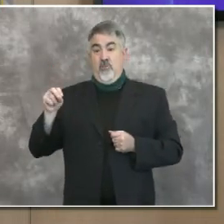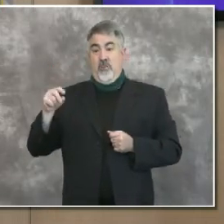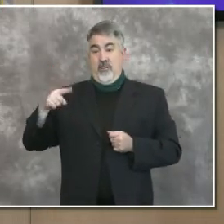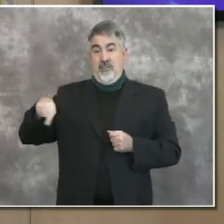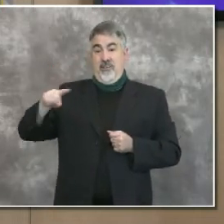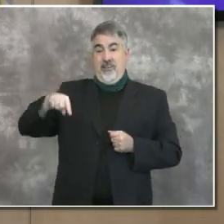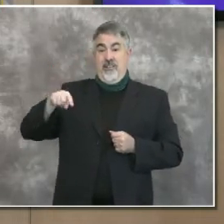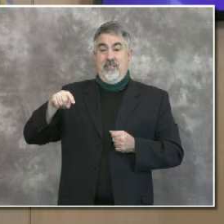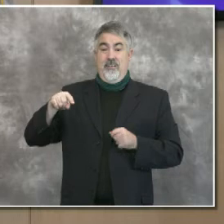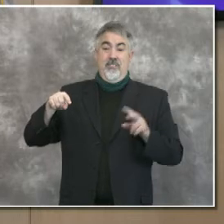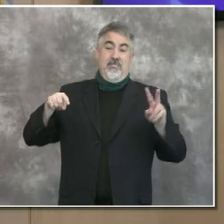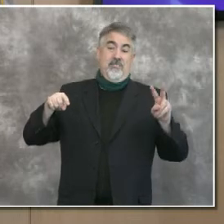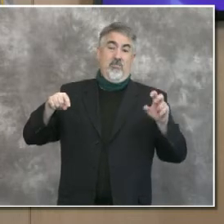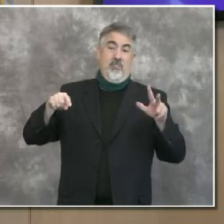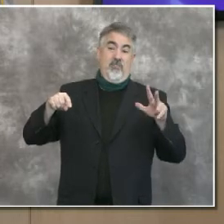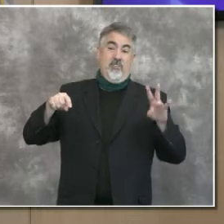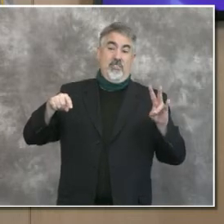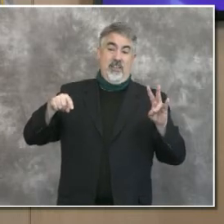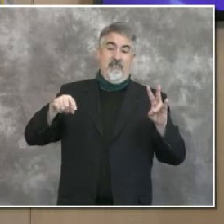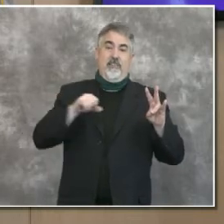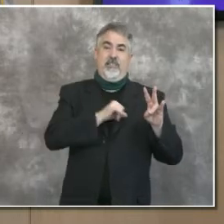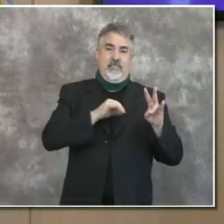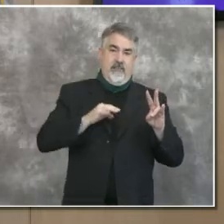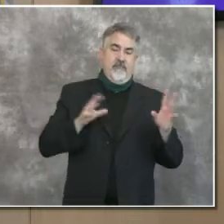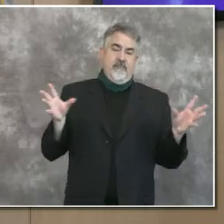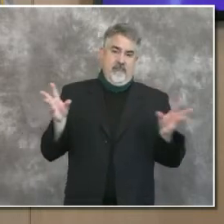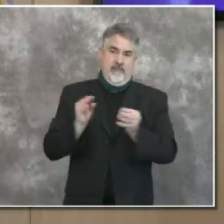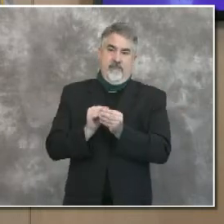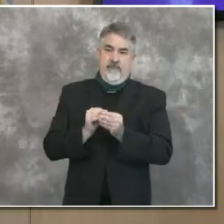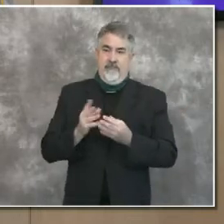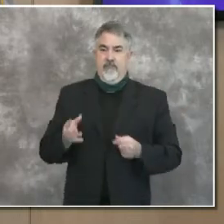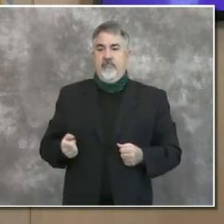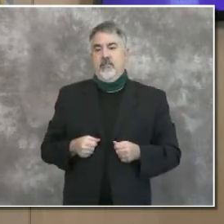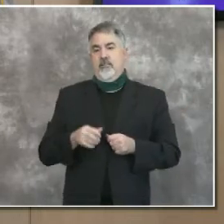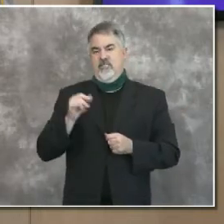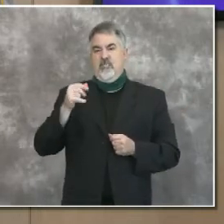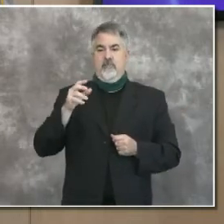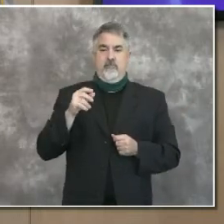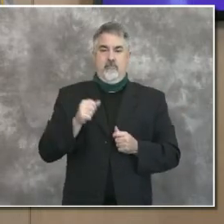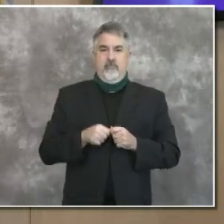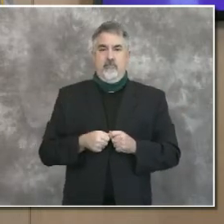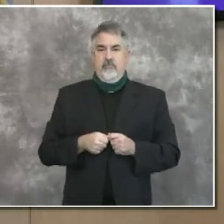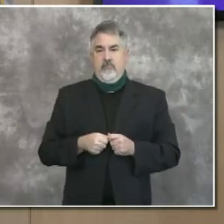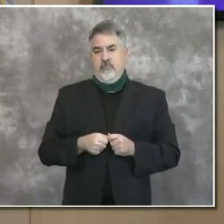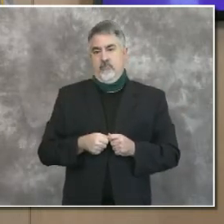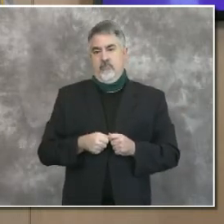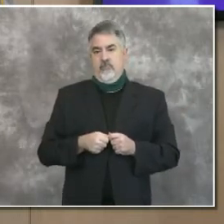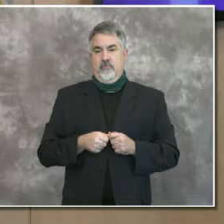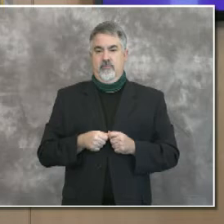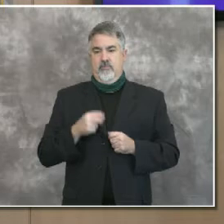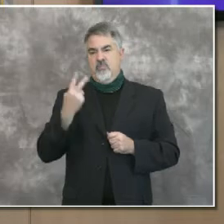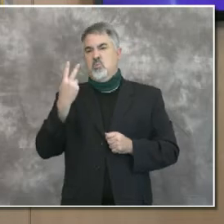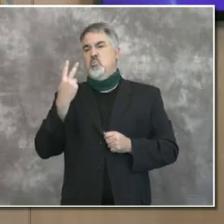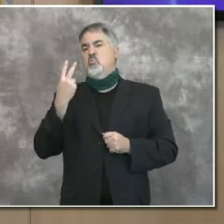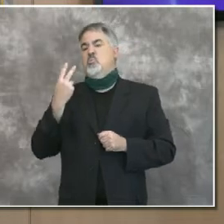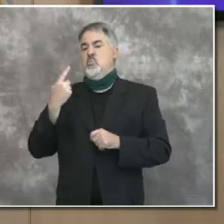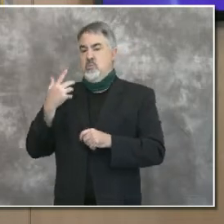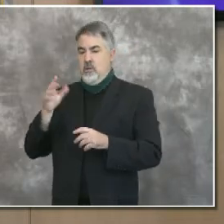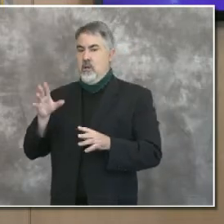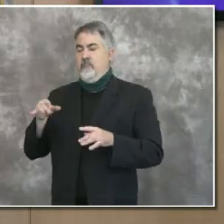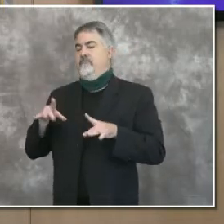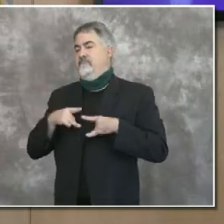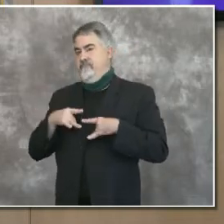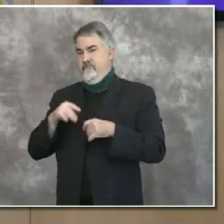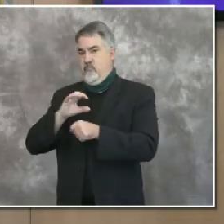237 staff. Out of this, we have 2 positives, 644 negatives, 17 that were indeterminate and need to be